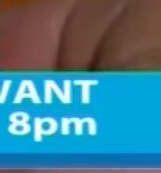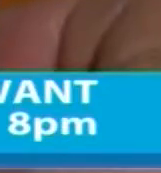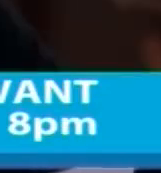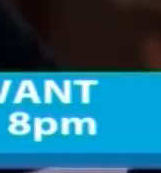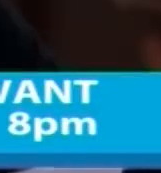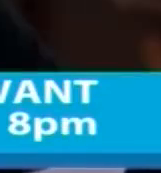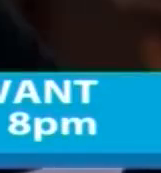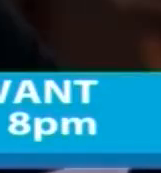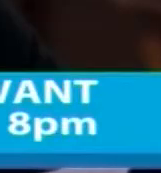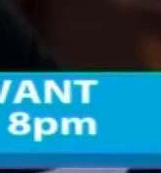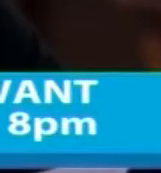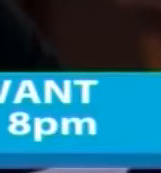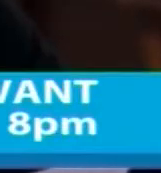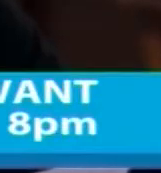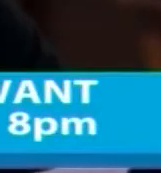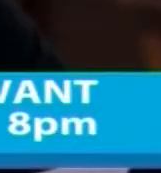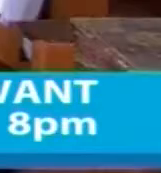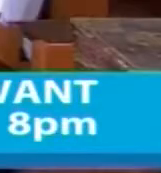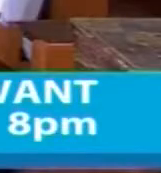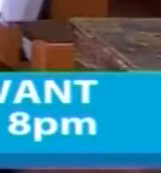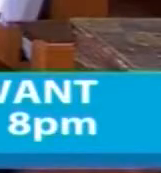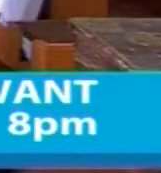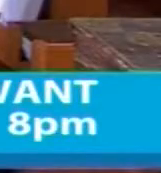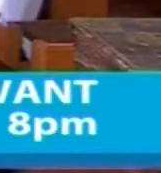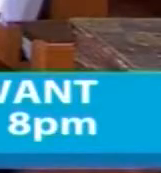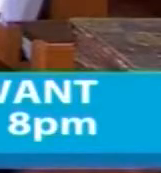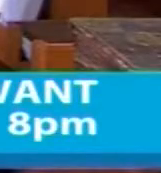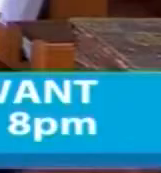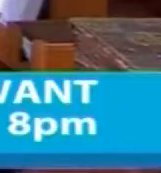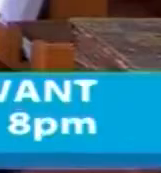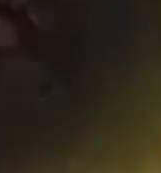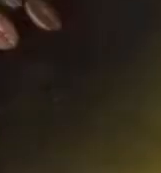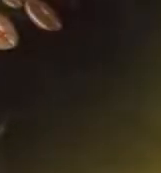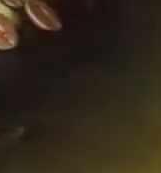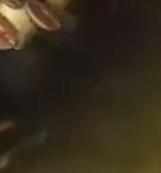who's missing now. But I know I'm going to find you.